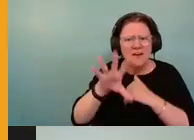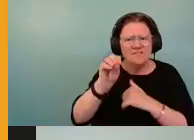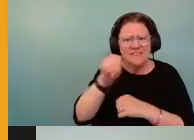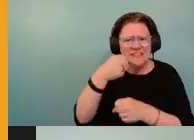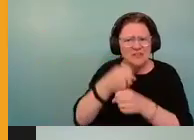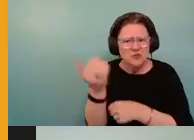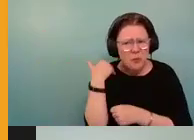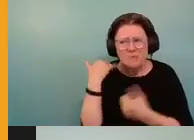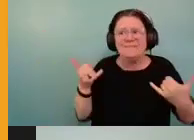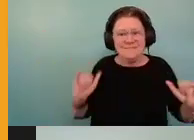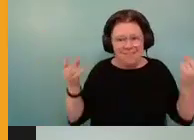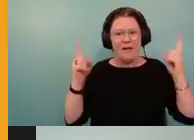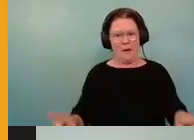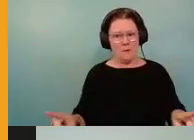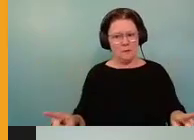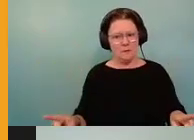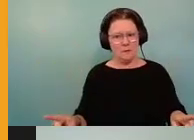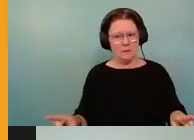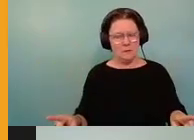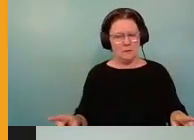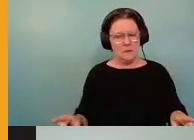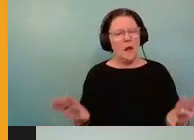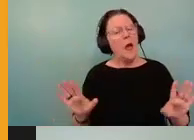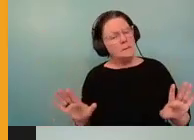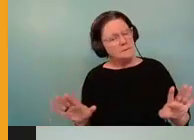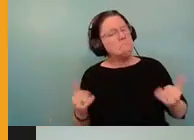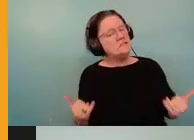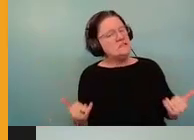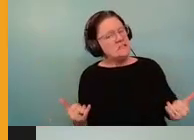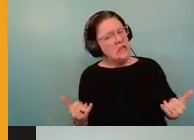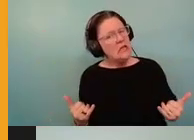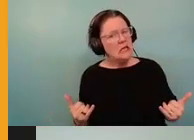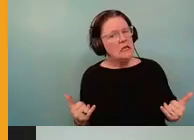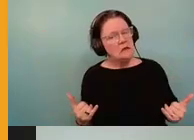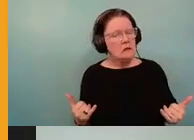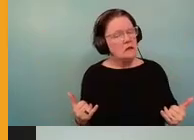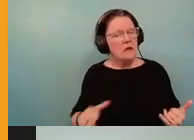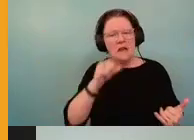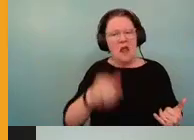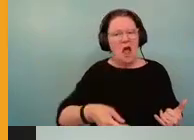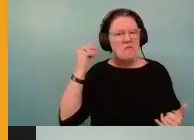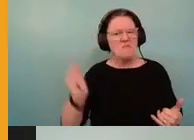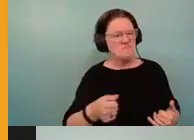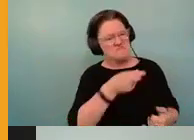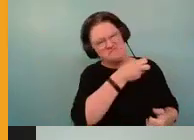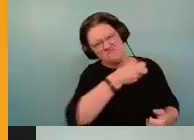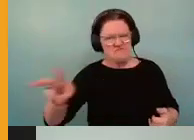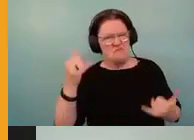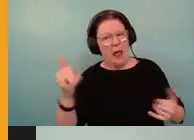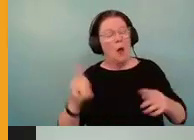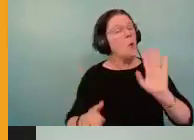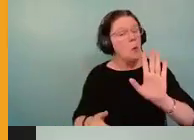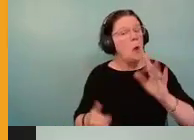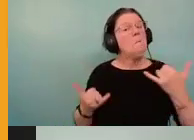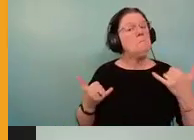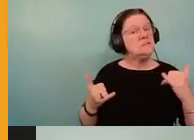sometimes. And then now we maybe don't do it in such a abrupt way, but we still do it in ways where there